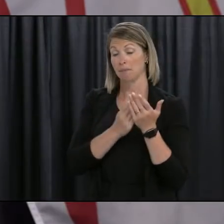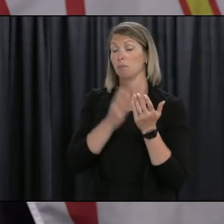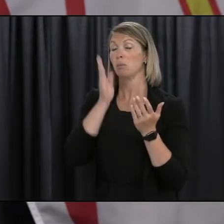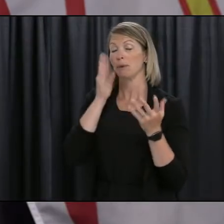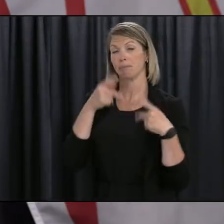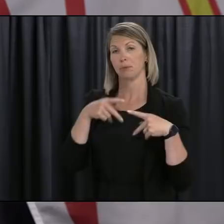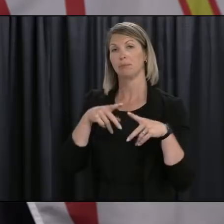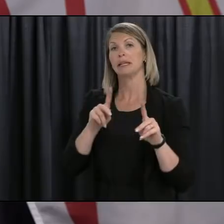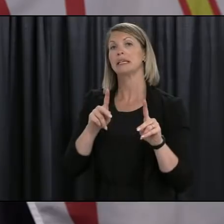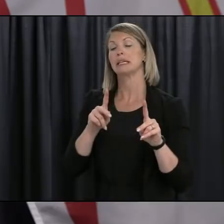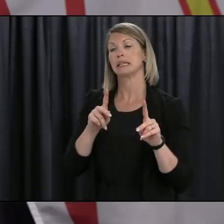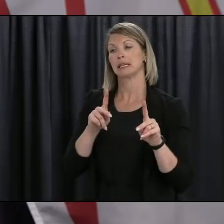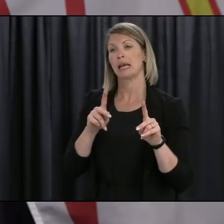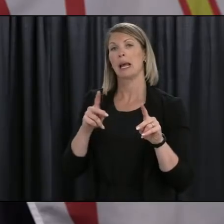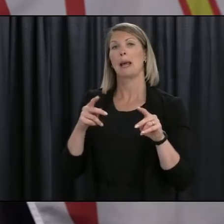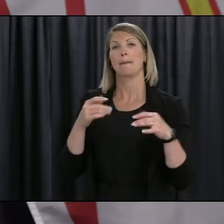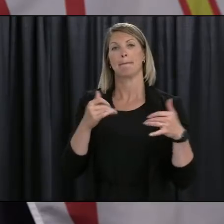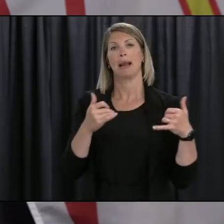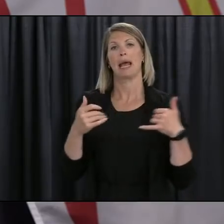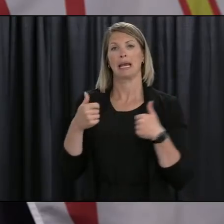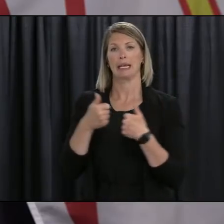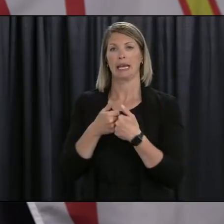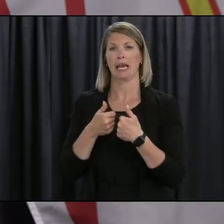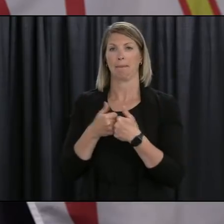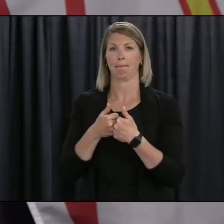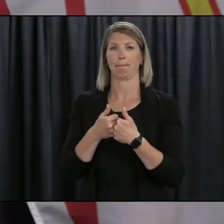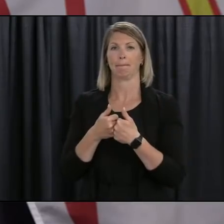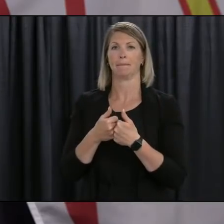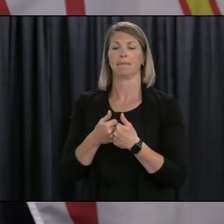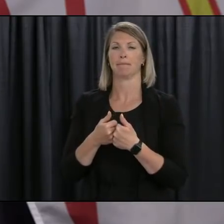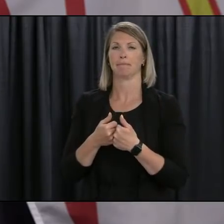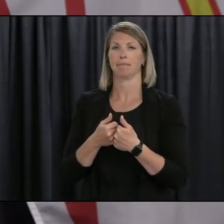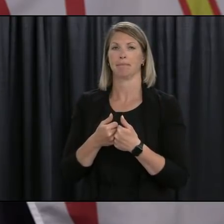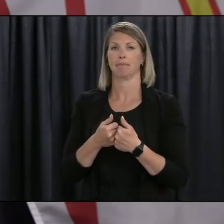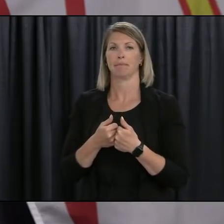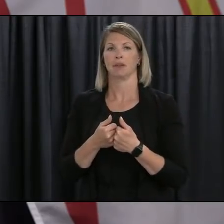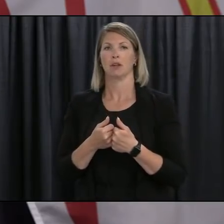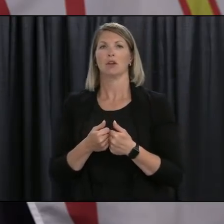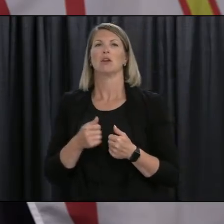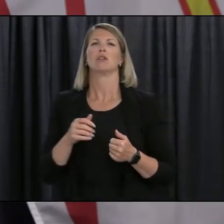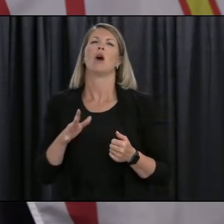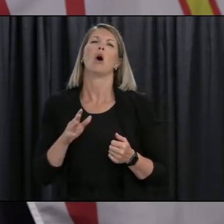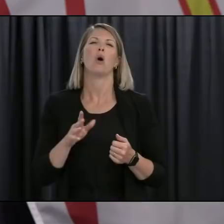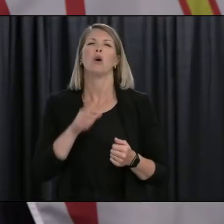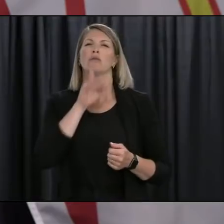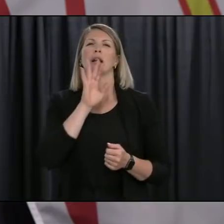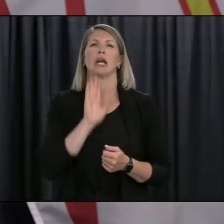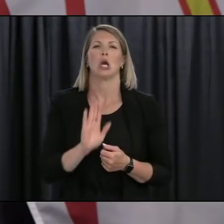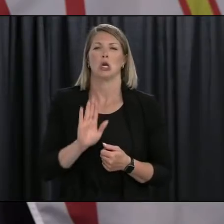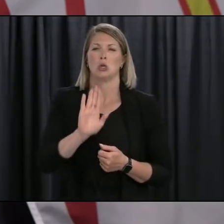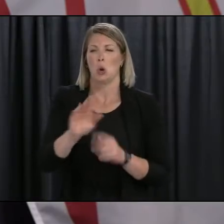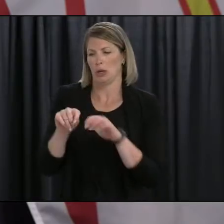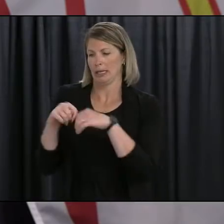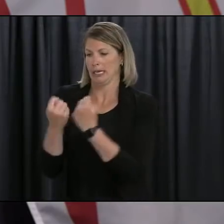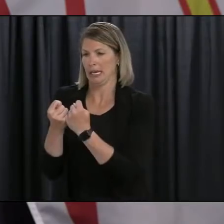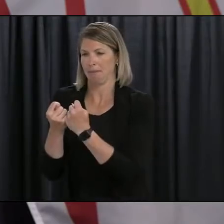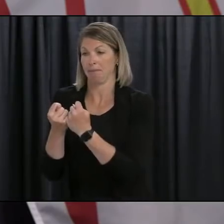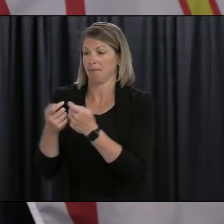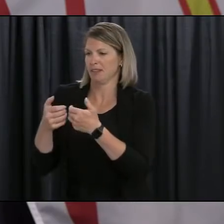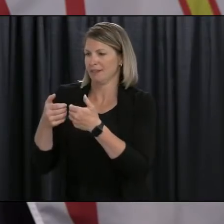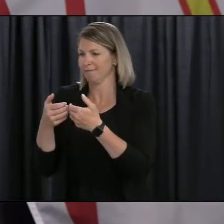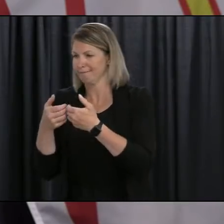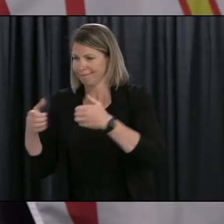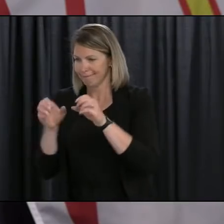for games against your own team, so scrimmages, I guess. So that allowance has been